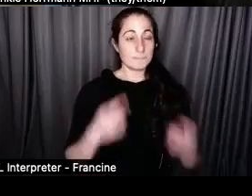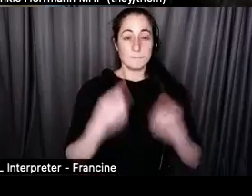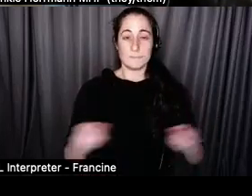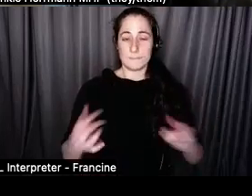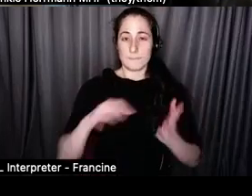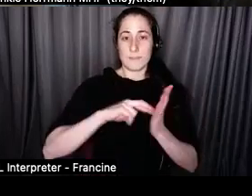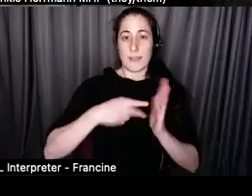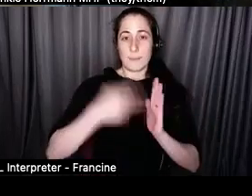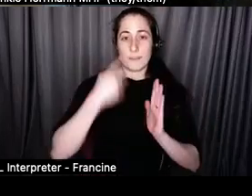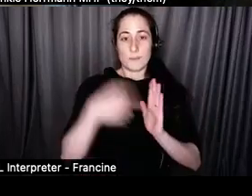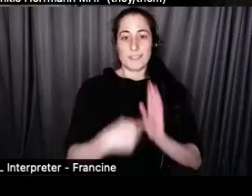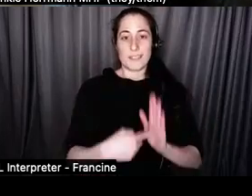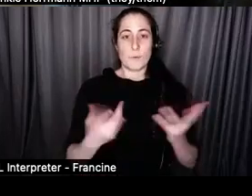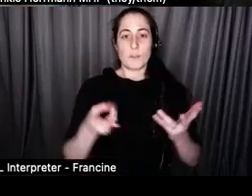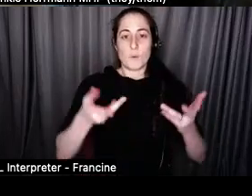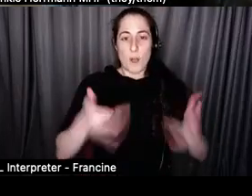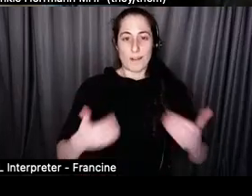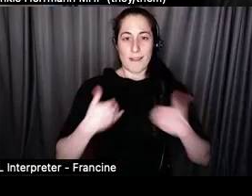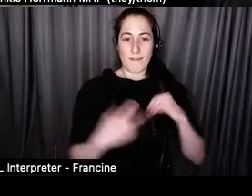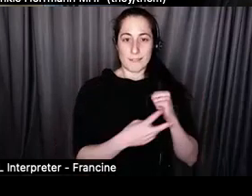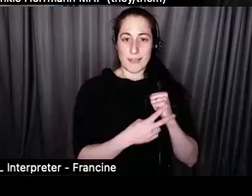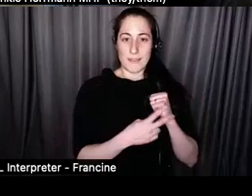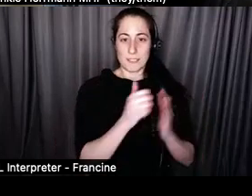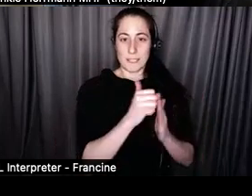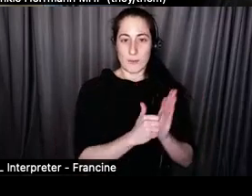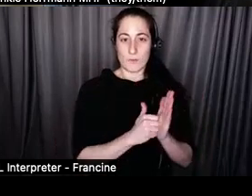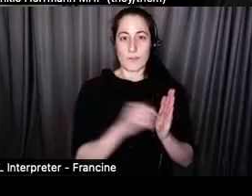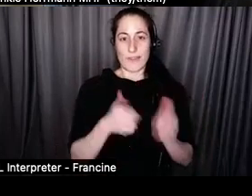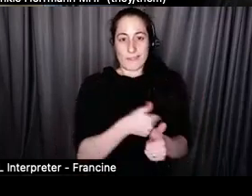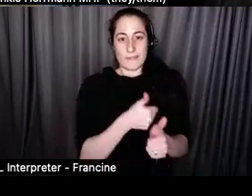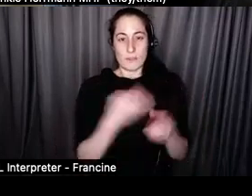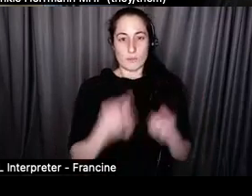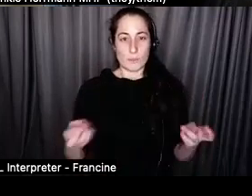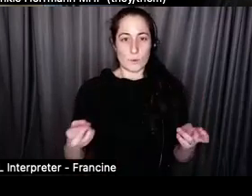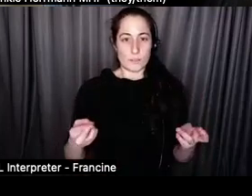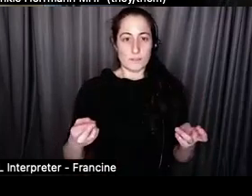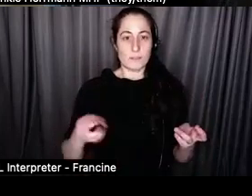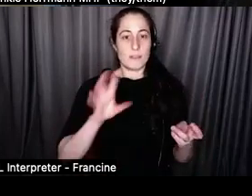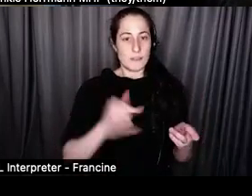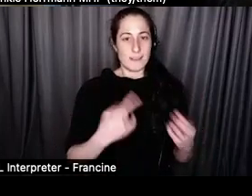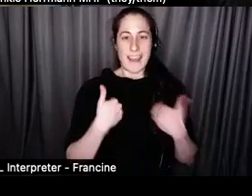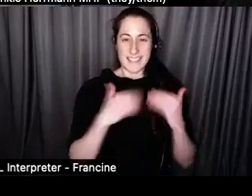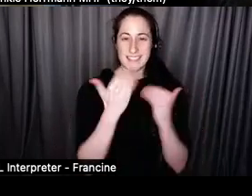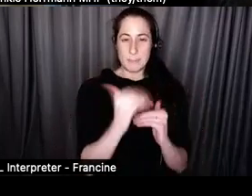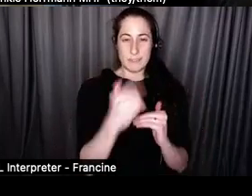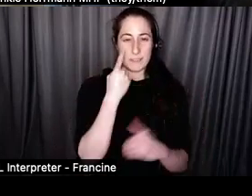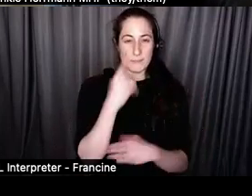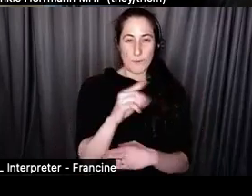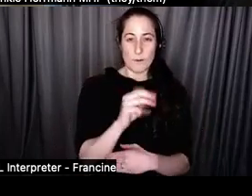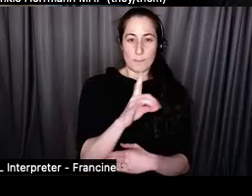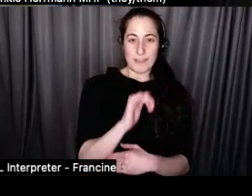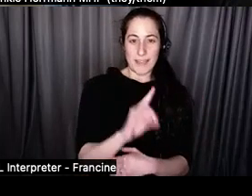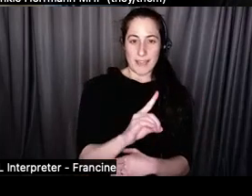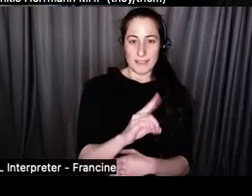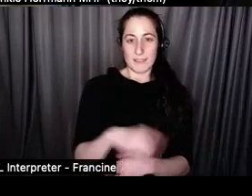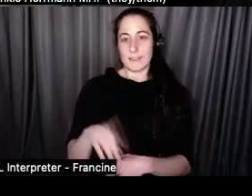like what you already have in your savings account, right? That's a resource. There's limits on that for Medicaid. Unlike Medicare, there's no